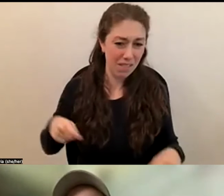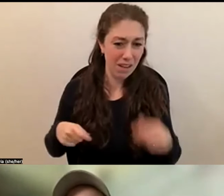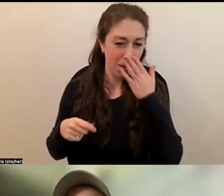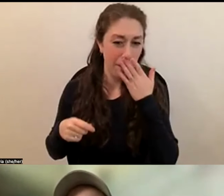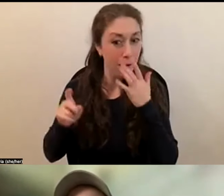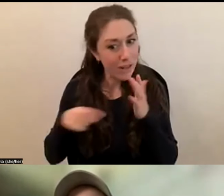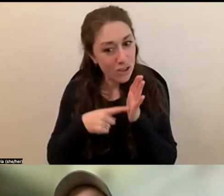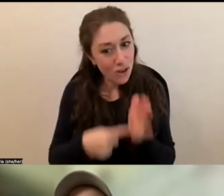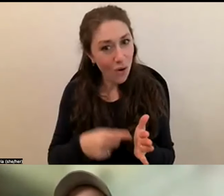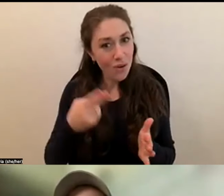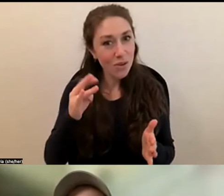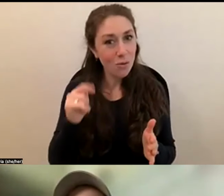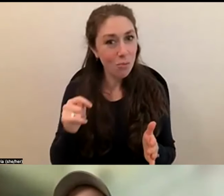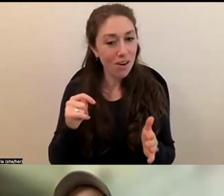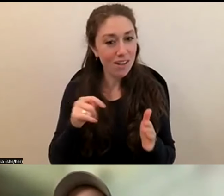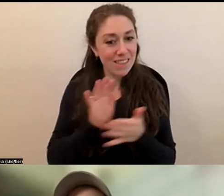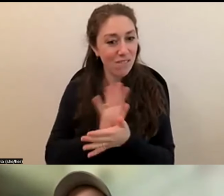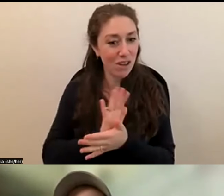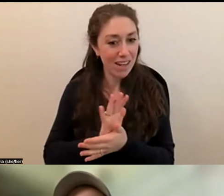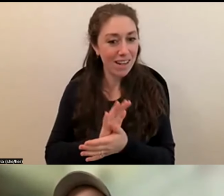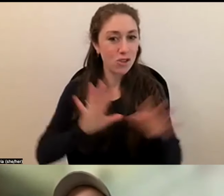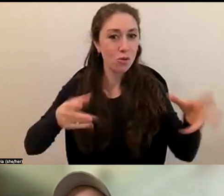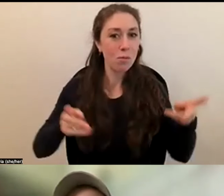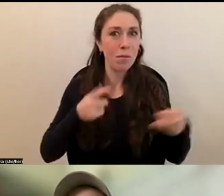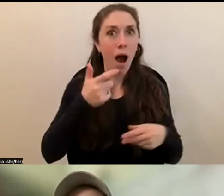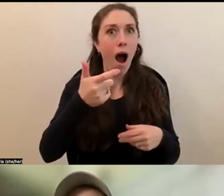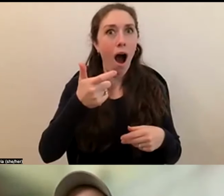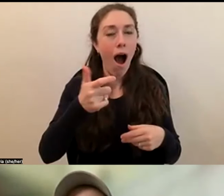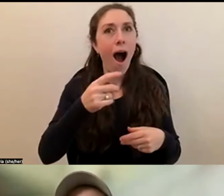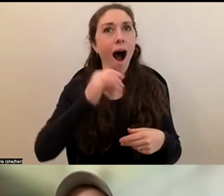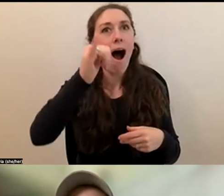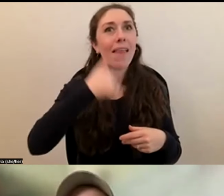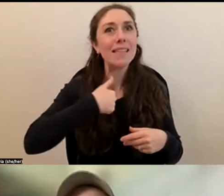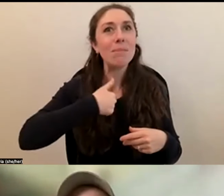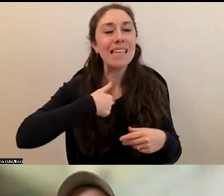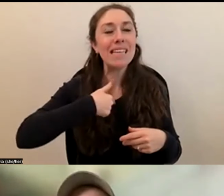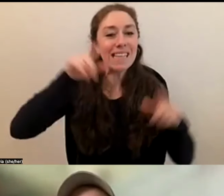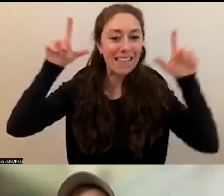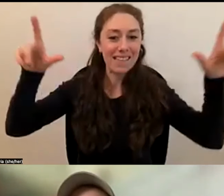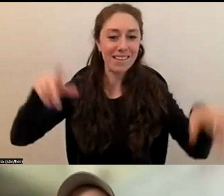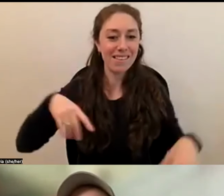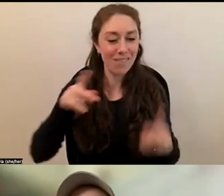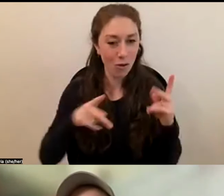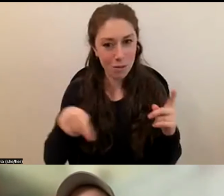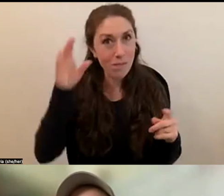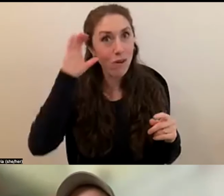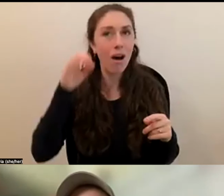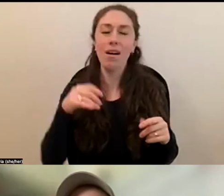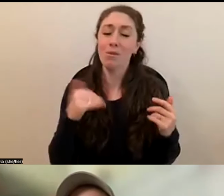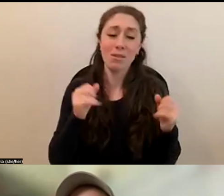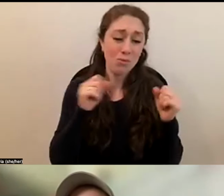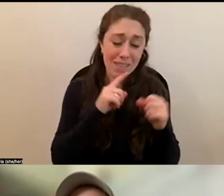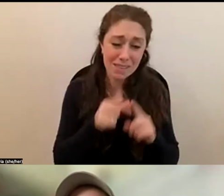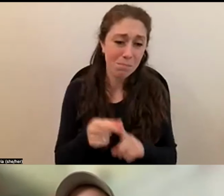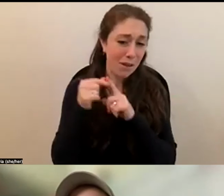to a group of people who were both in it, who had, you know, heard about it. And it was a remarkable moment. It was really